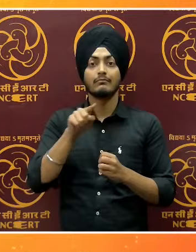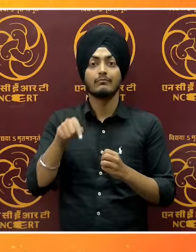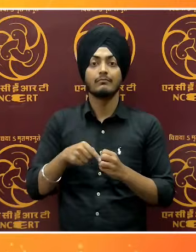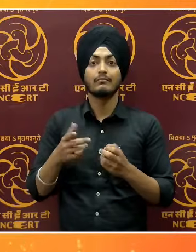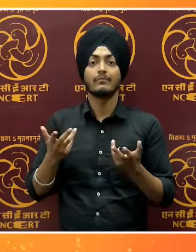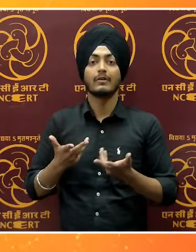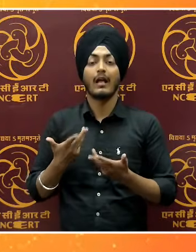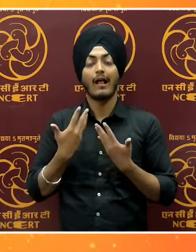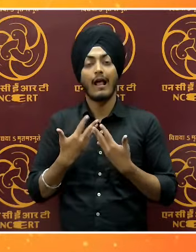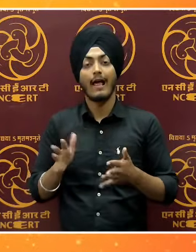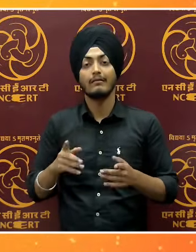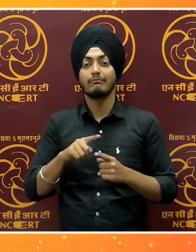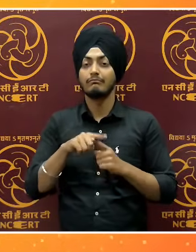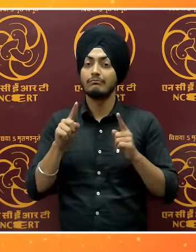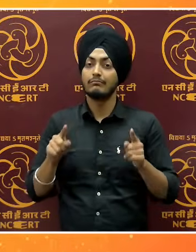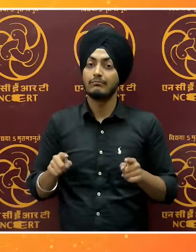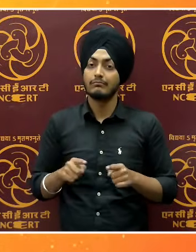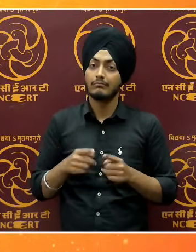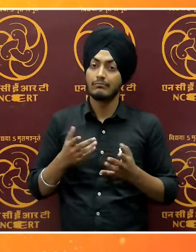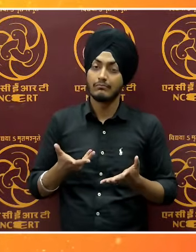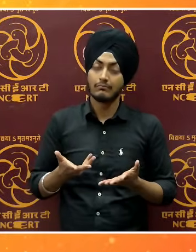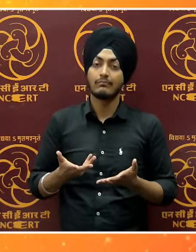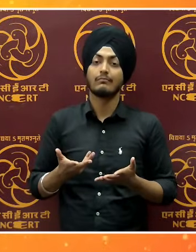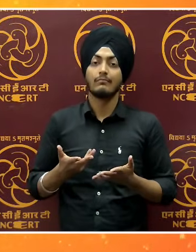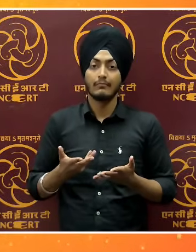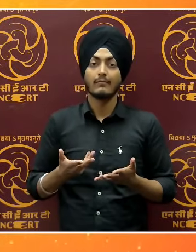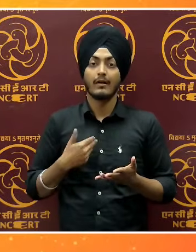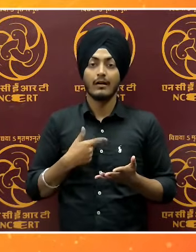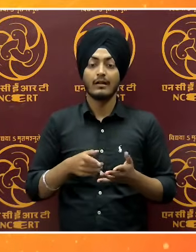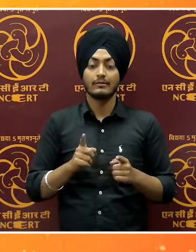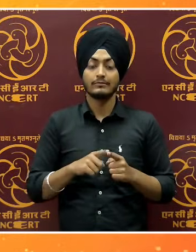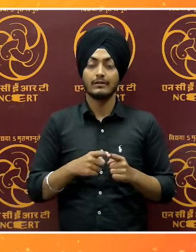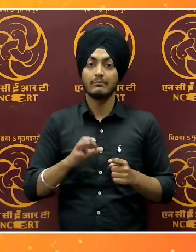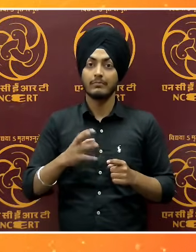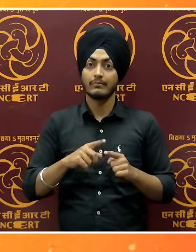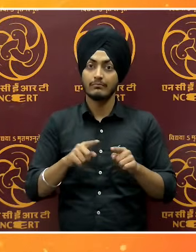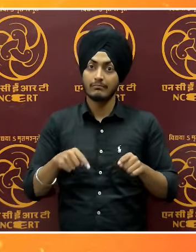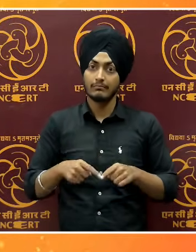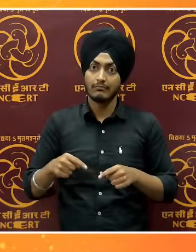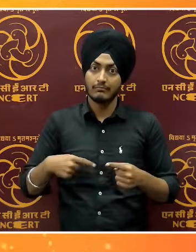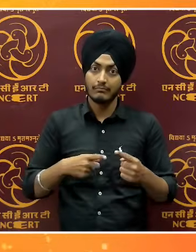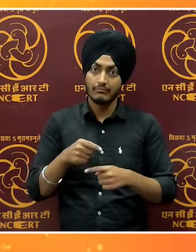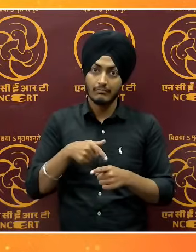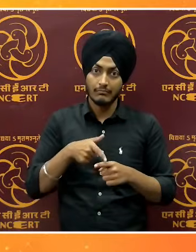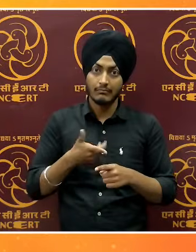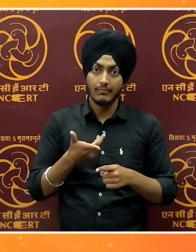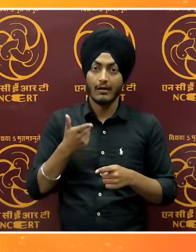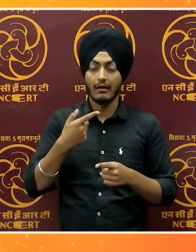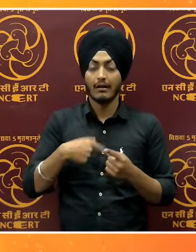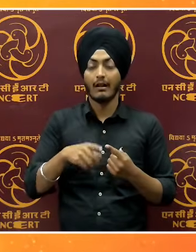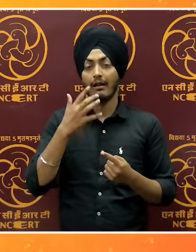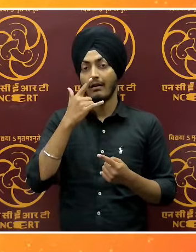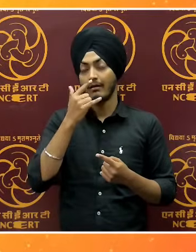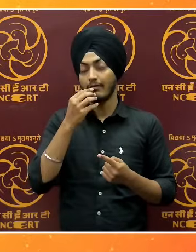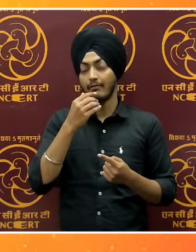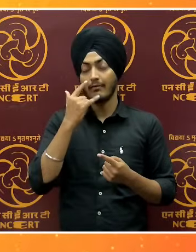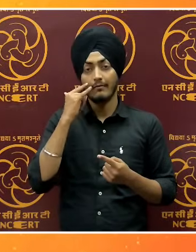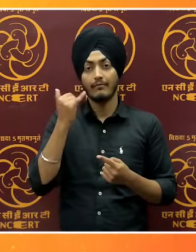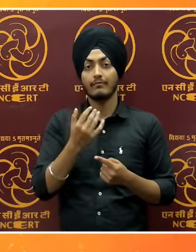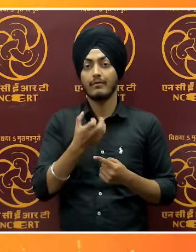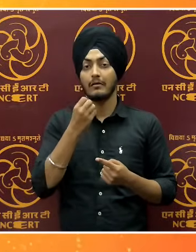shape, if a straight carrying conductor carrying current, then the direction can be find out using